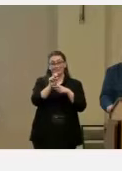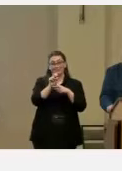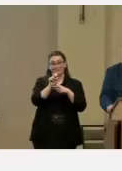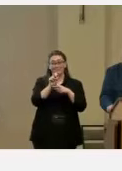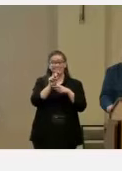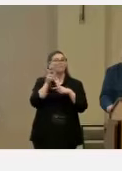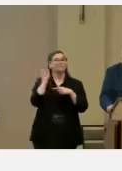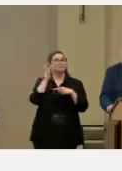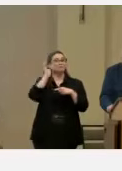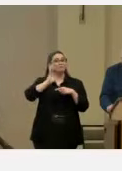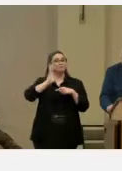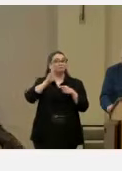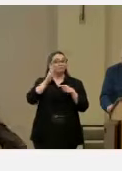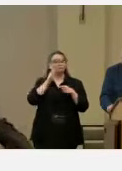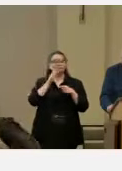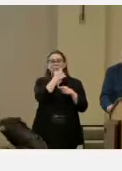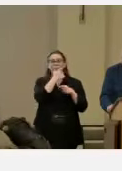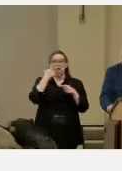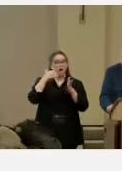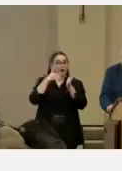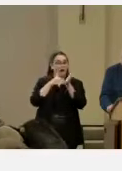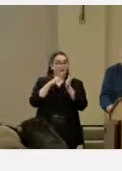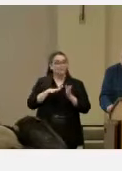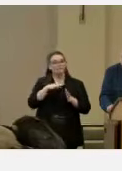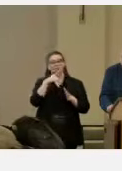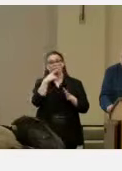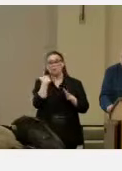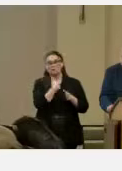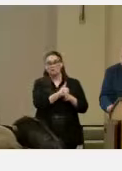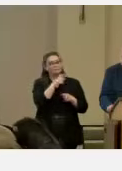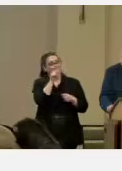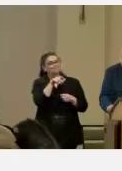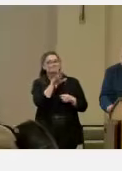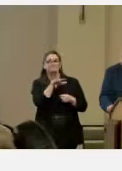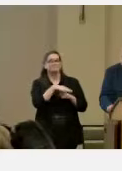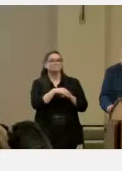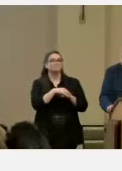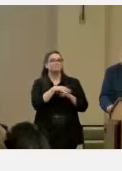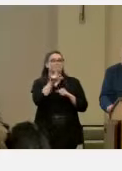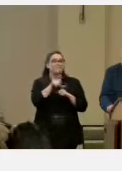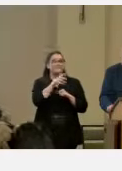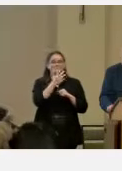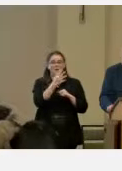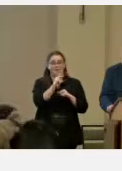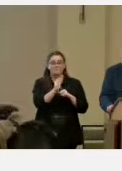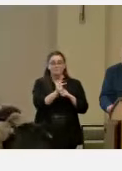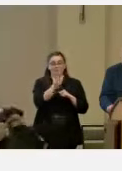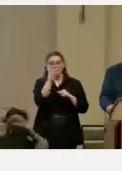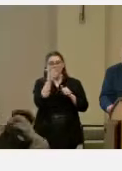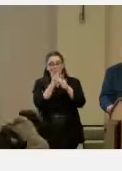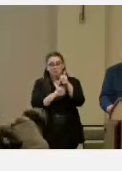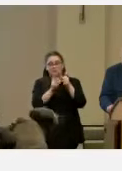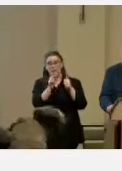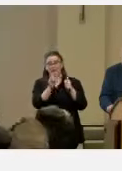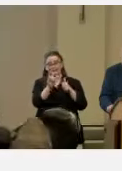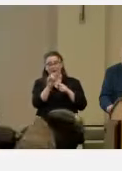Used to be that ophthalmologists told us that you needed to be on 5 milligrams per kilo